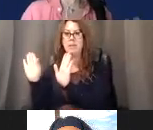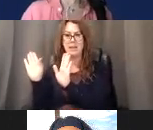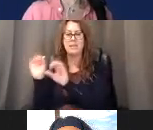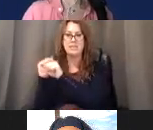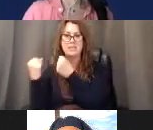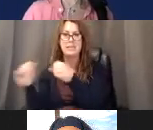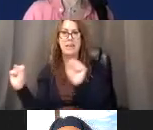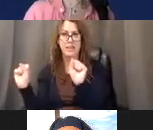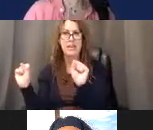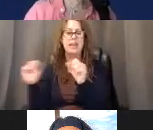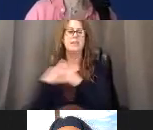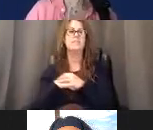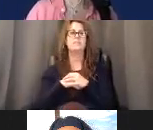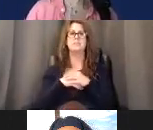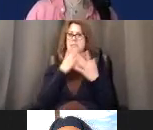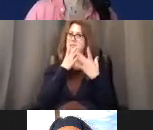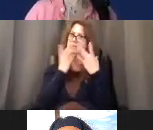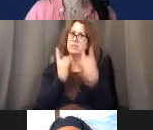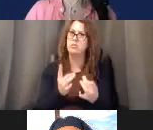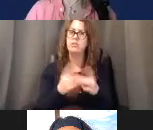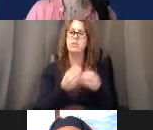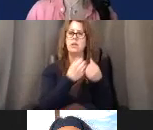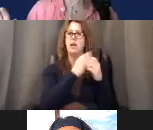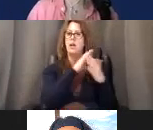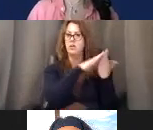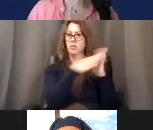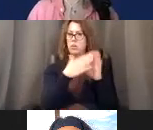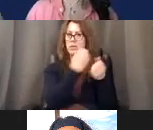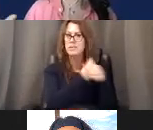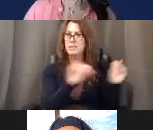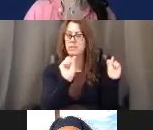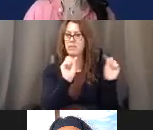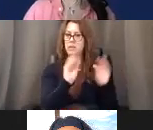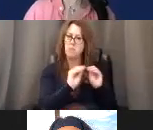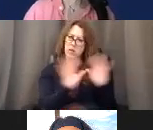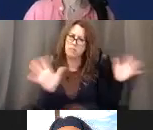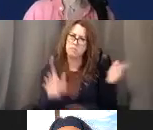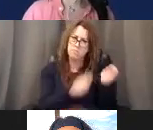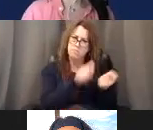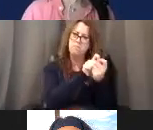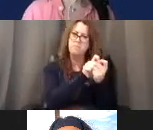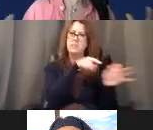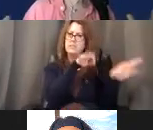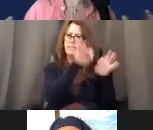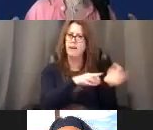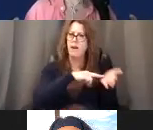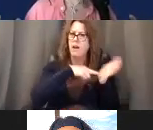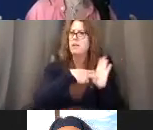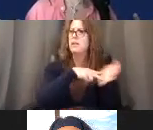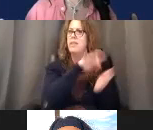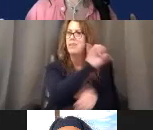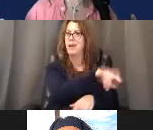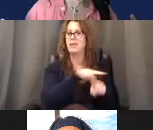that community safety is actually very distinct and defined differently than how we think about public safety, right? And so we have to